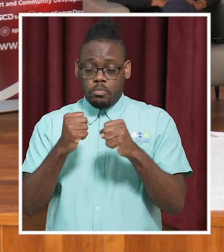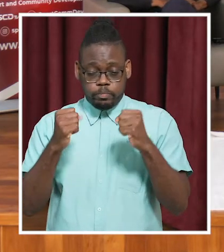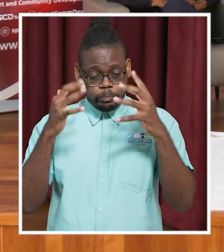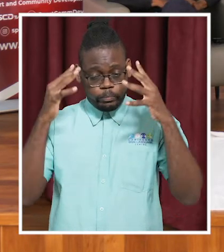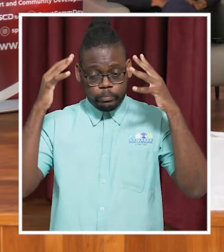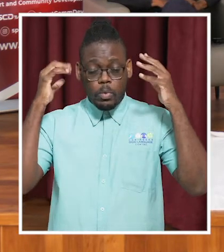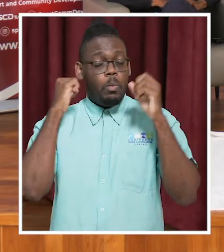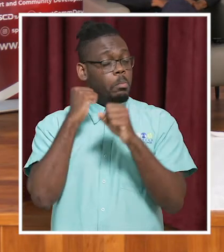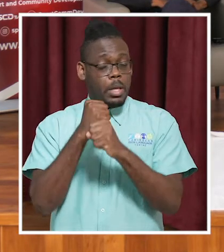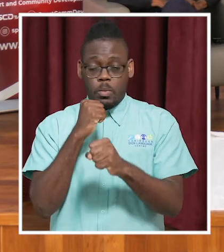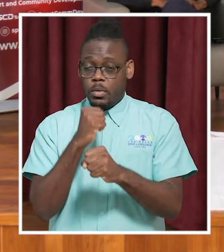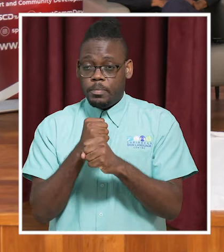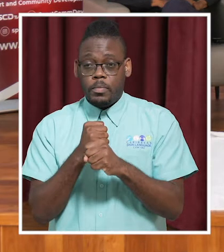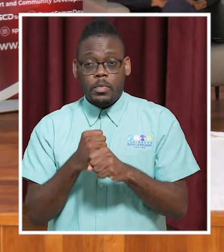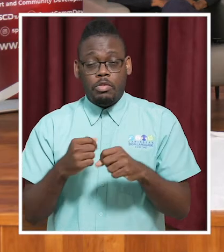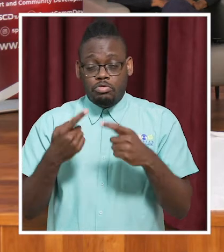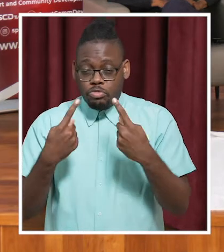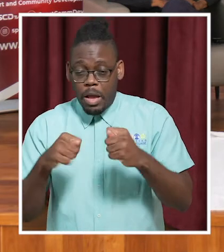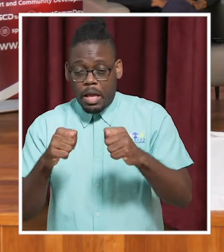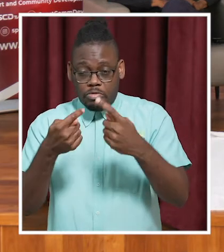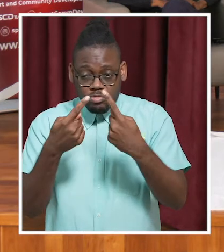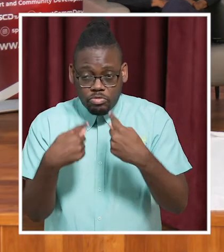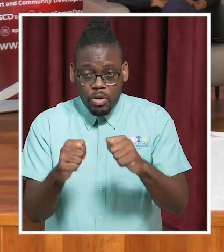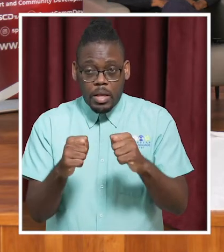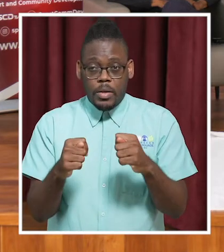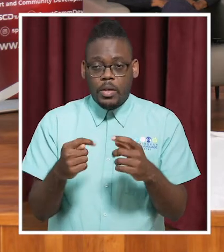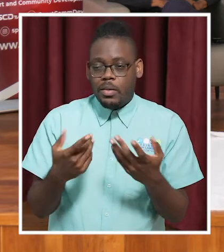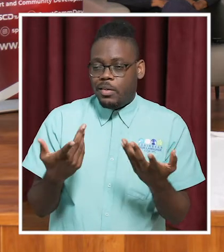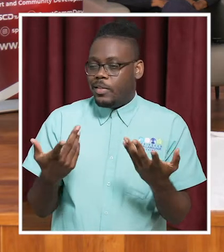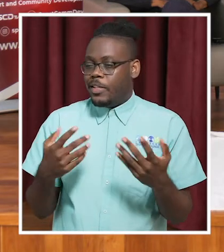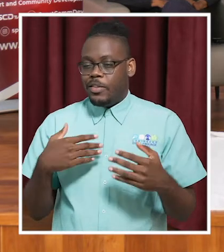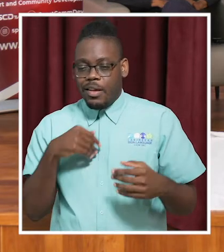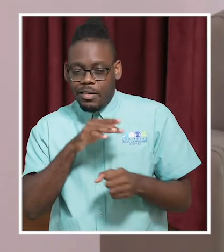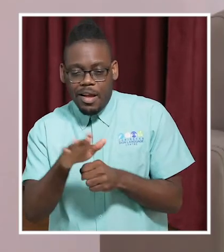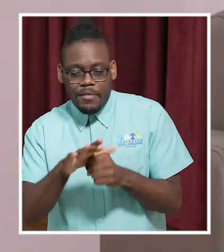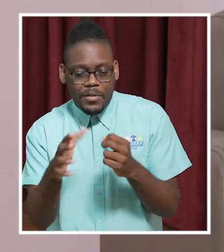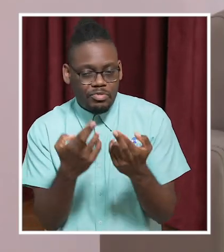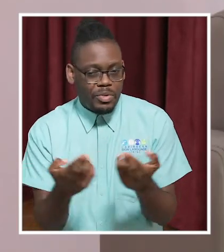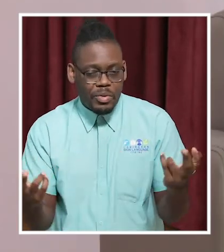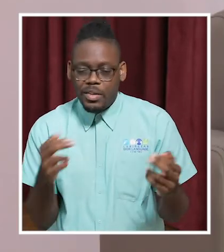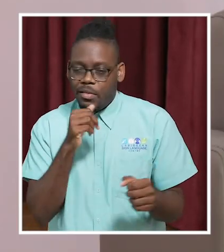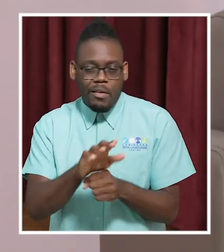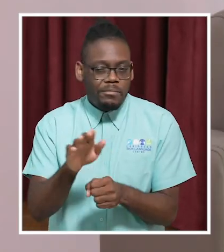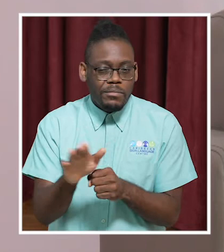enough resources. Okay. And with teachers, from my